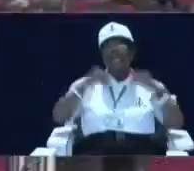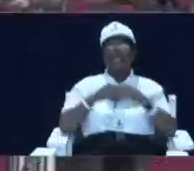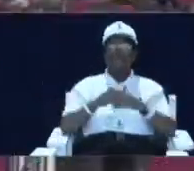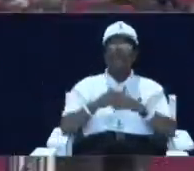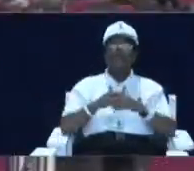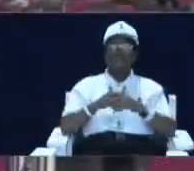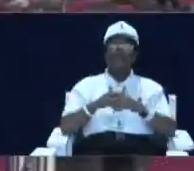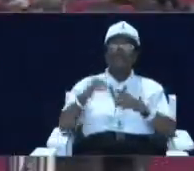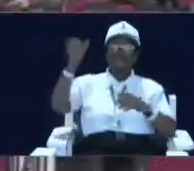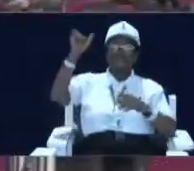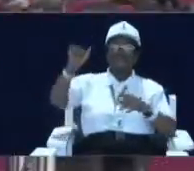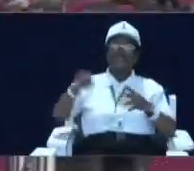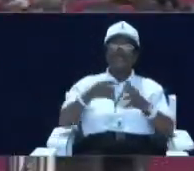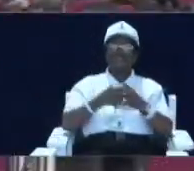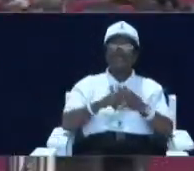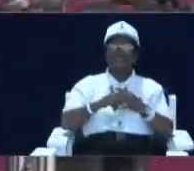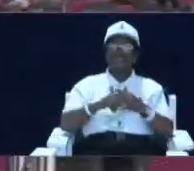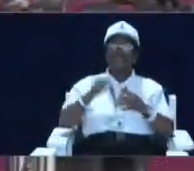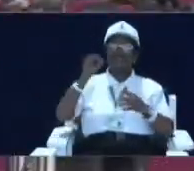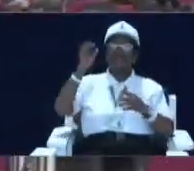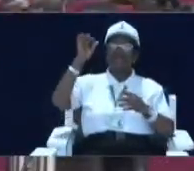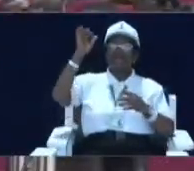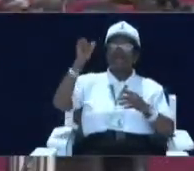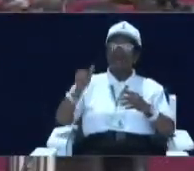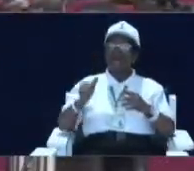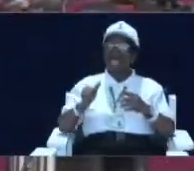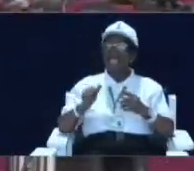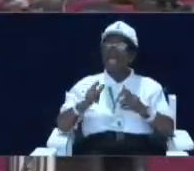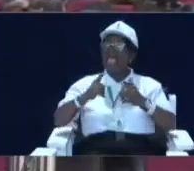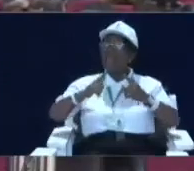They started by eulogizing God,